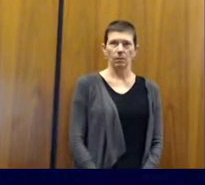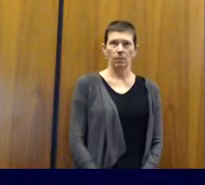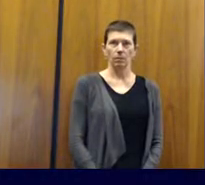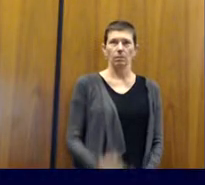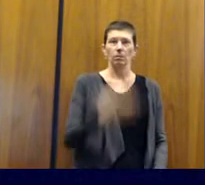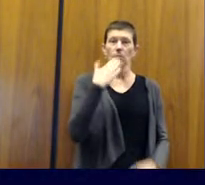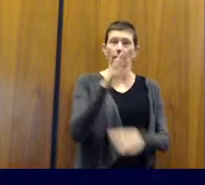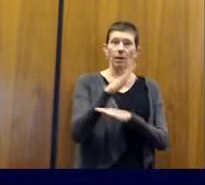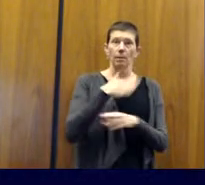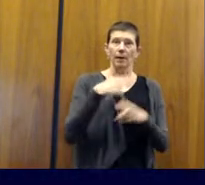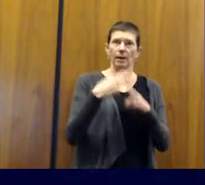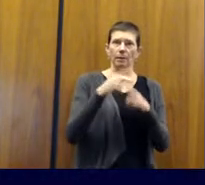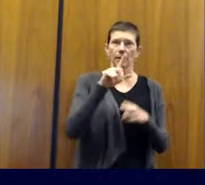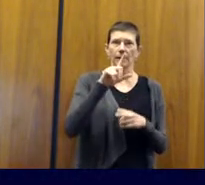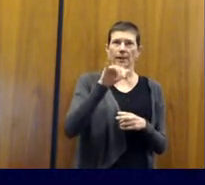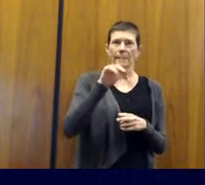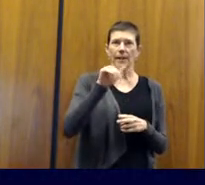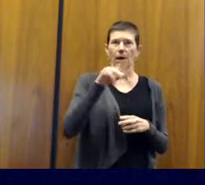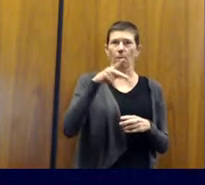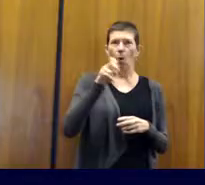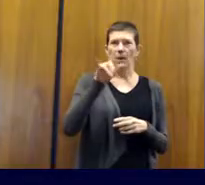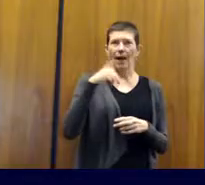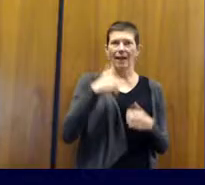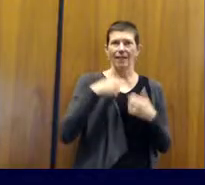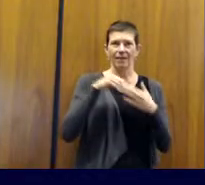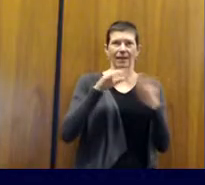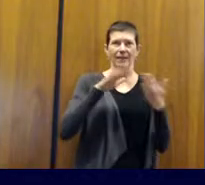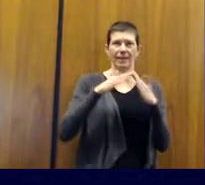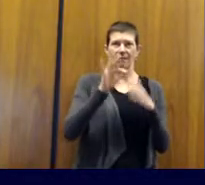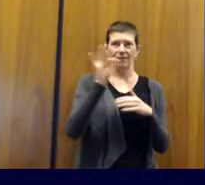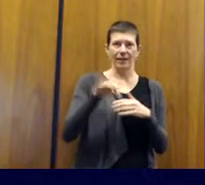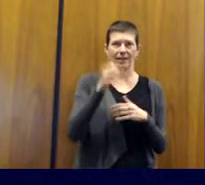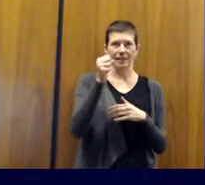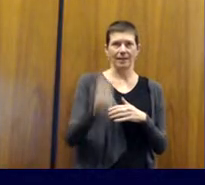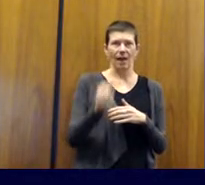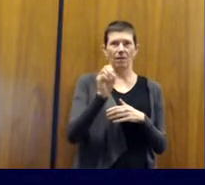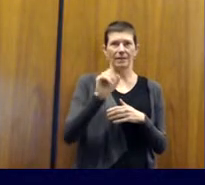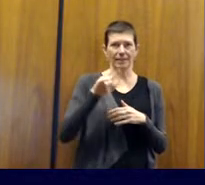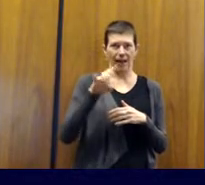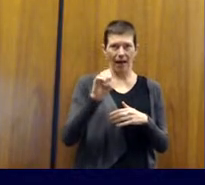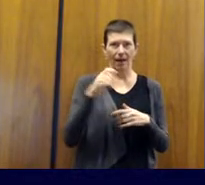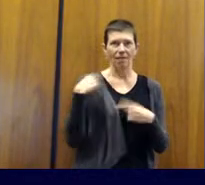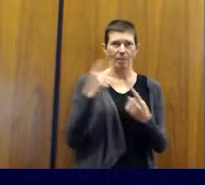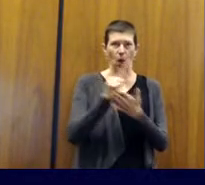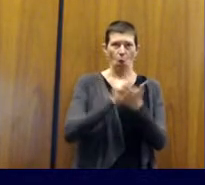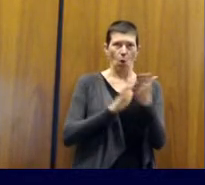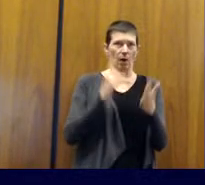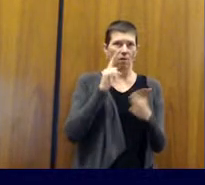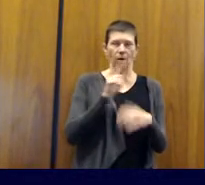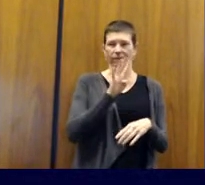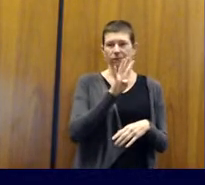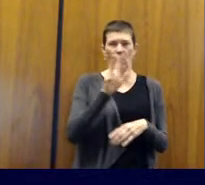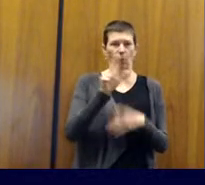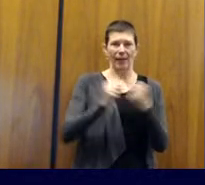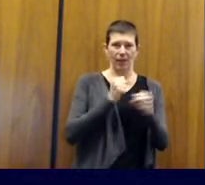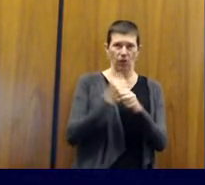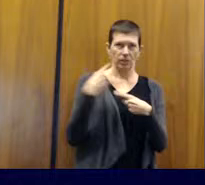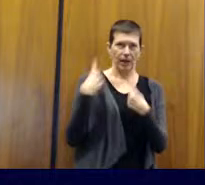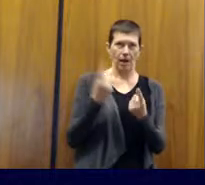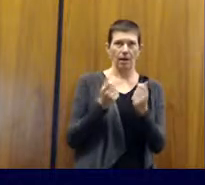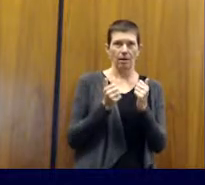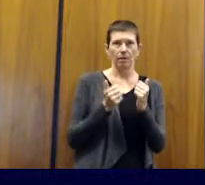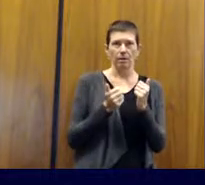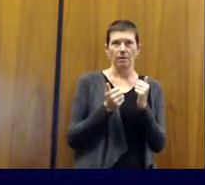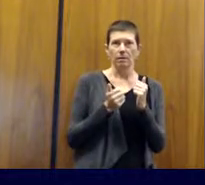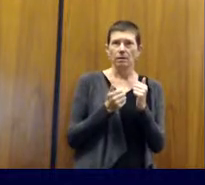Good afternoon. My name is Linda Poley. I live in the city of Flint, South Side. Been a lawyer for 43 years now, most of it